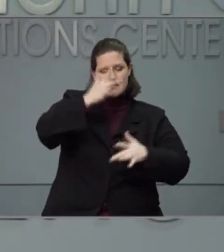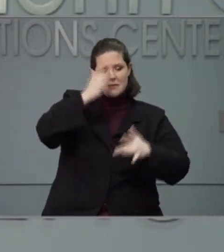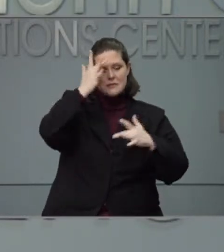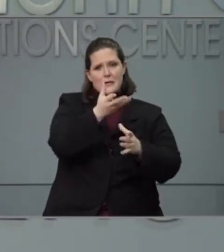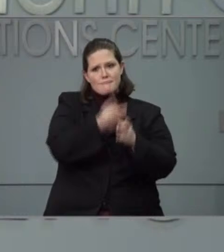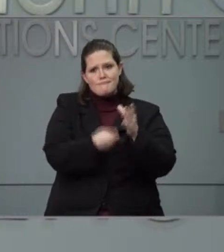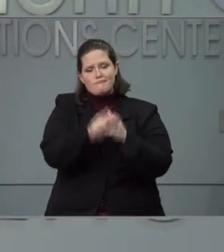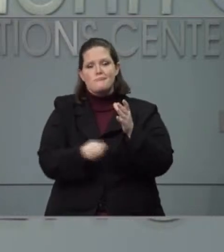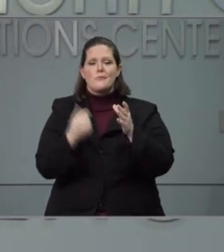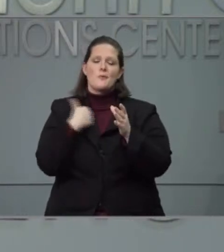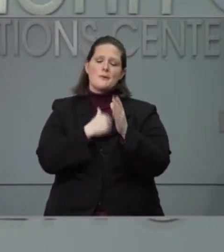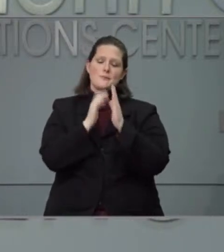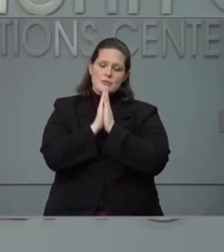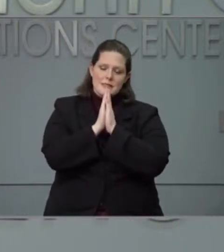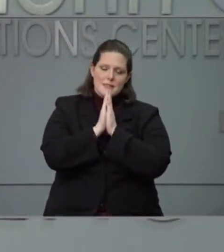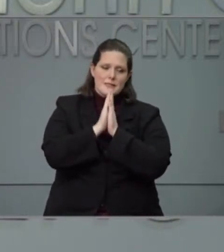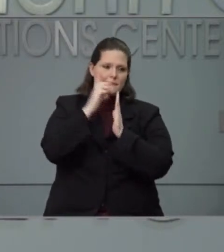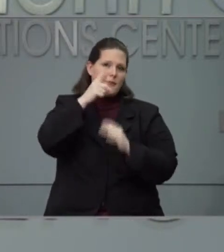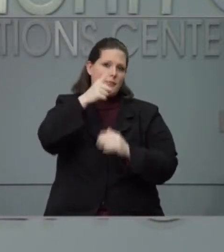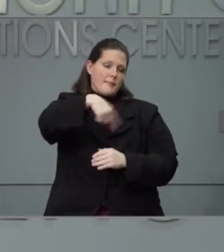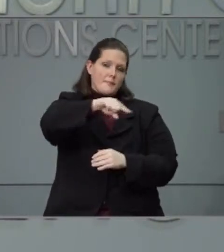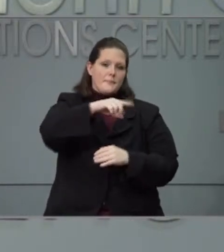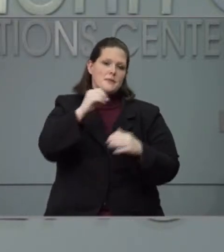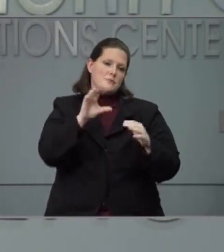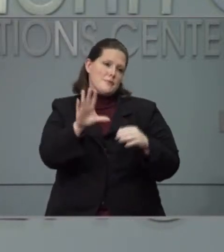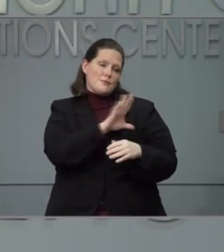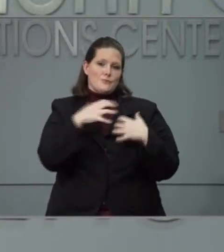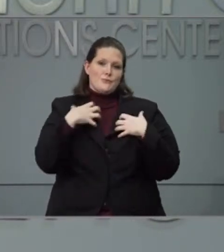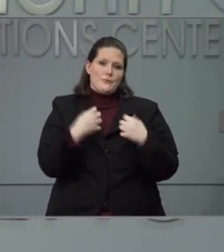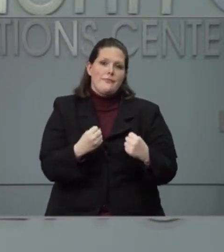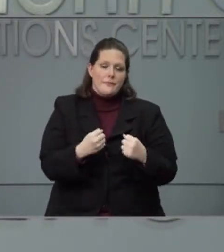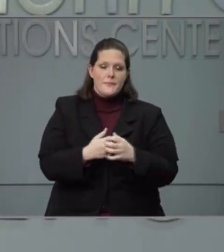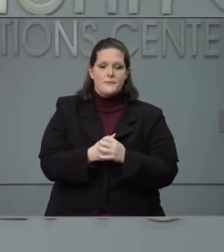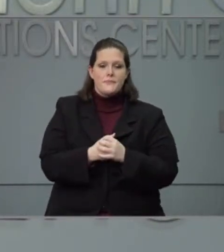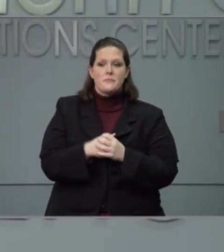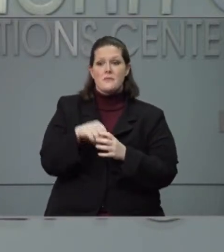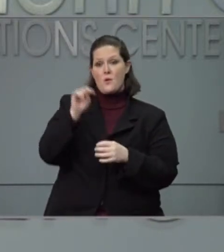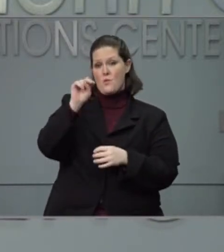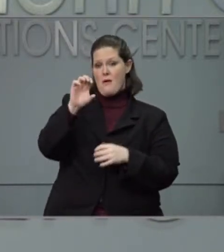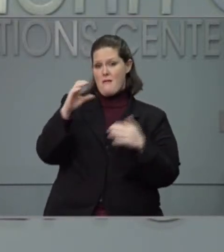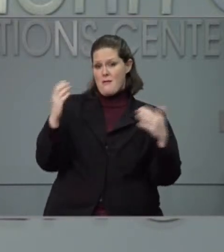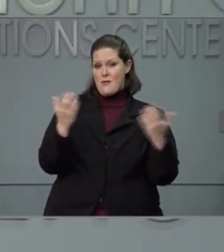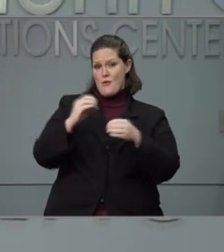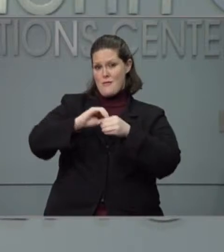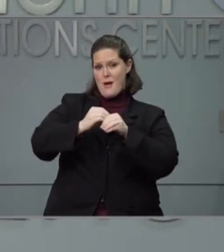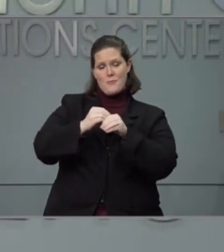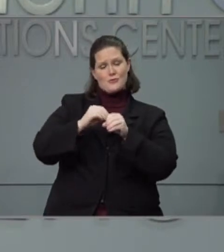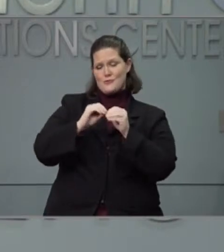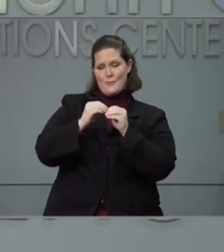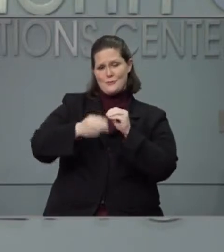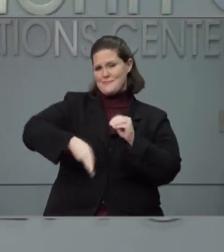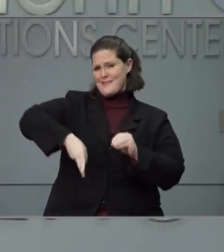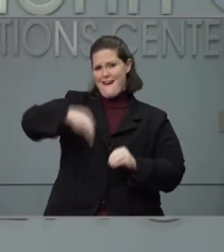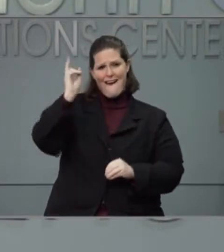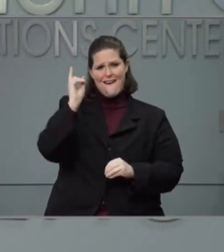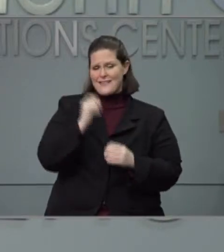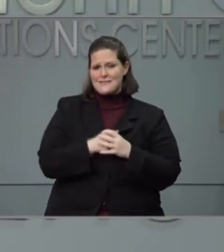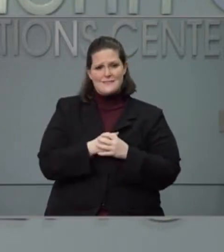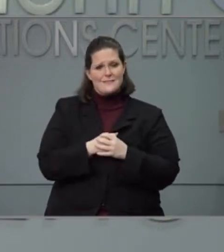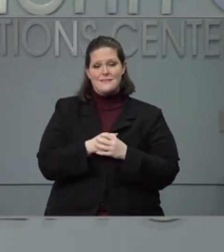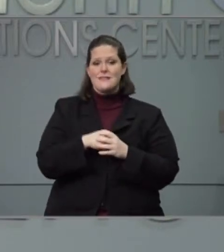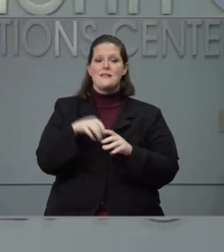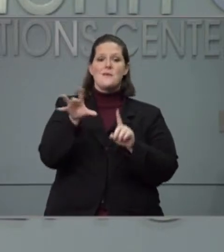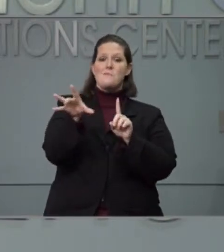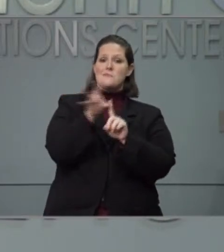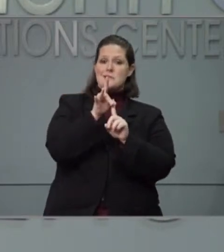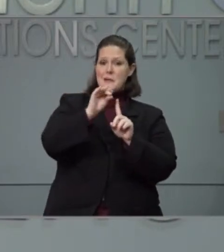way. North Carolina's COVID-19 numbers remain too high. Our percent positive has crept back up to